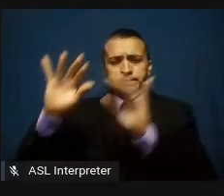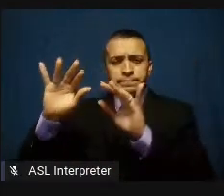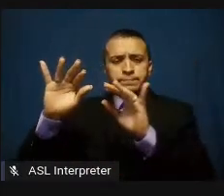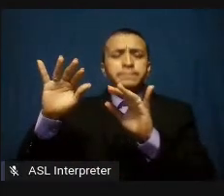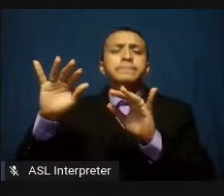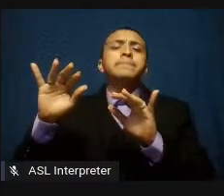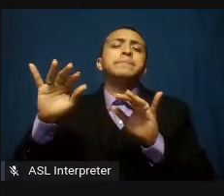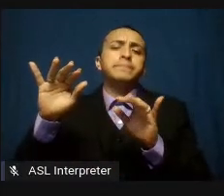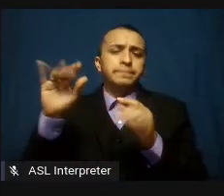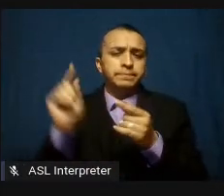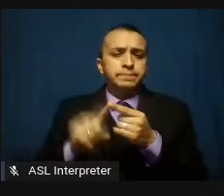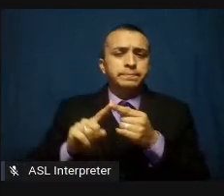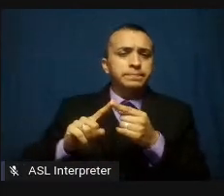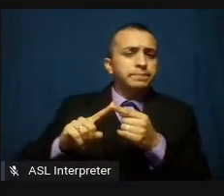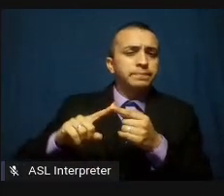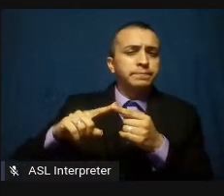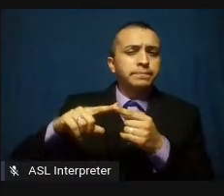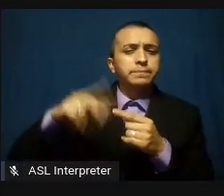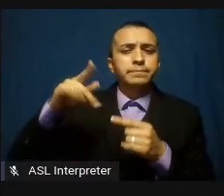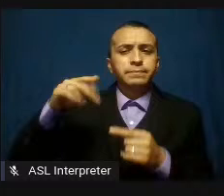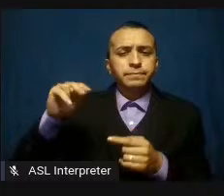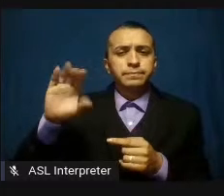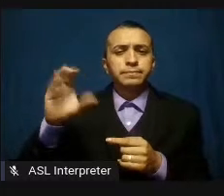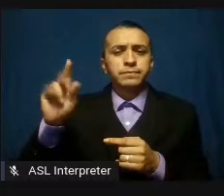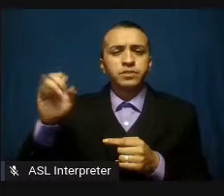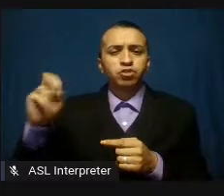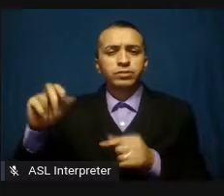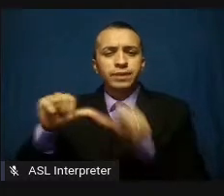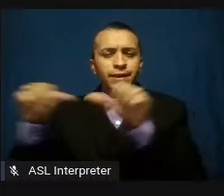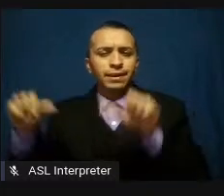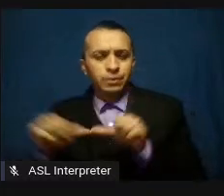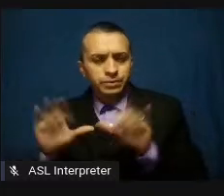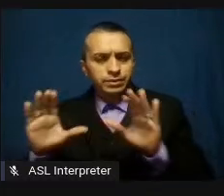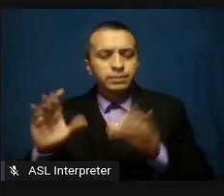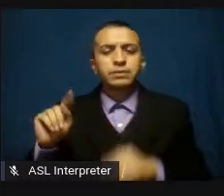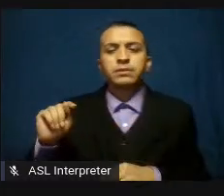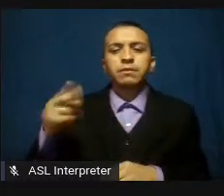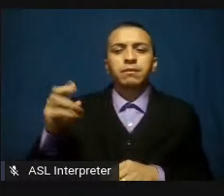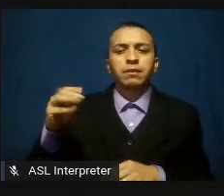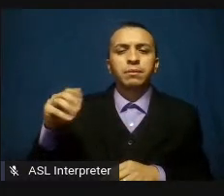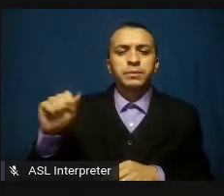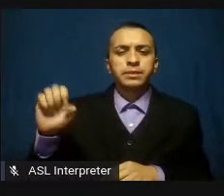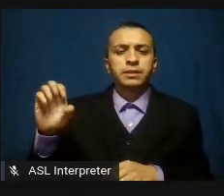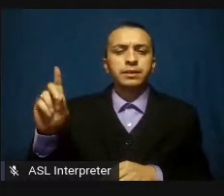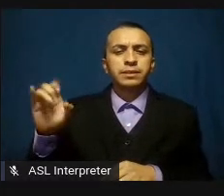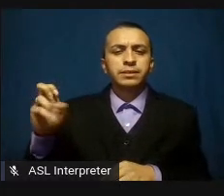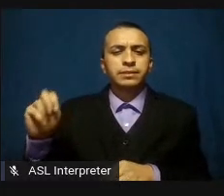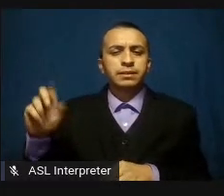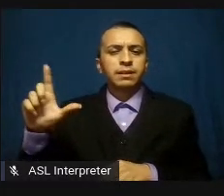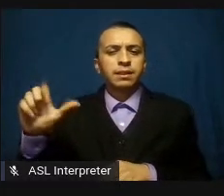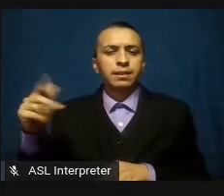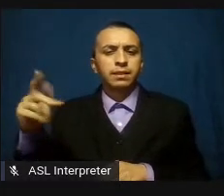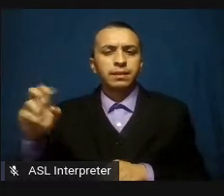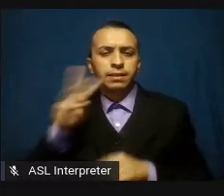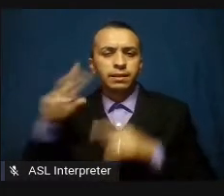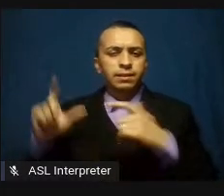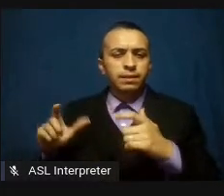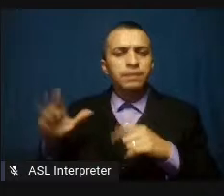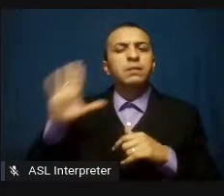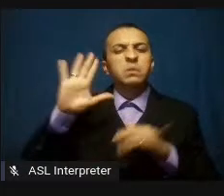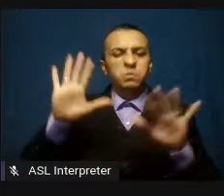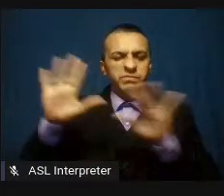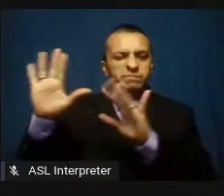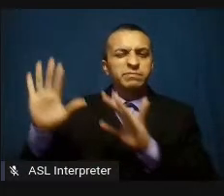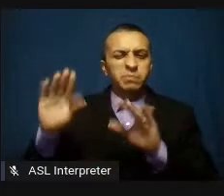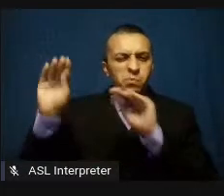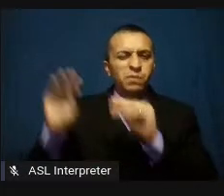into Vermilion, the Pincushion area, and at Thomas Edison Lake. And we were able to get crews were starting to insert into the east side